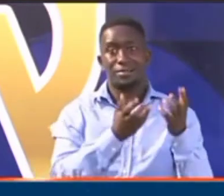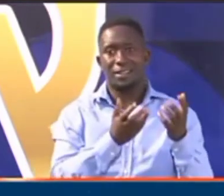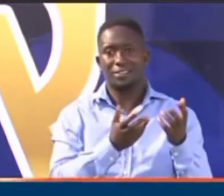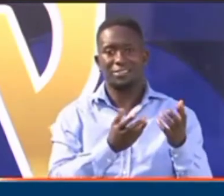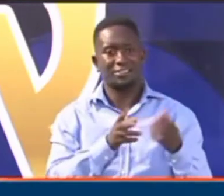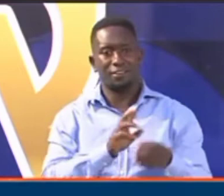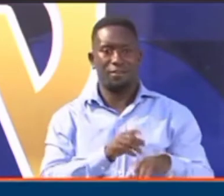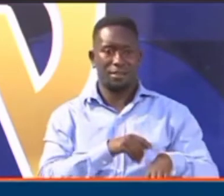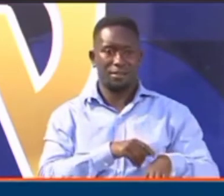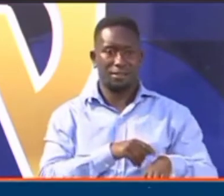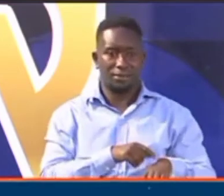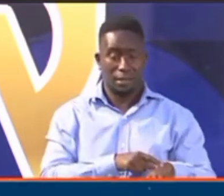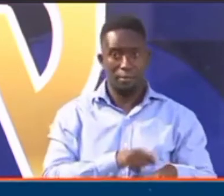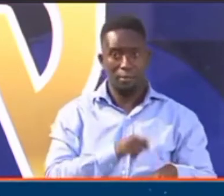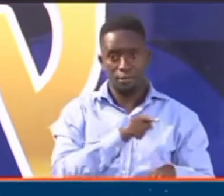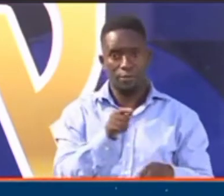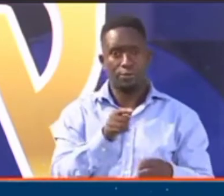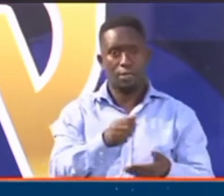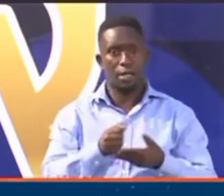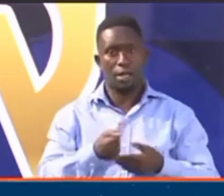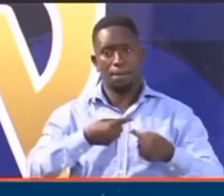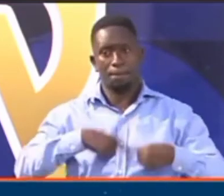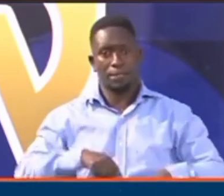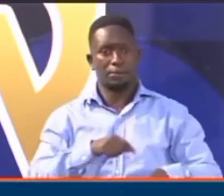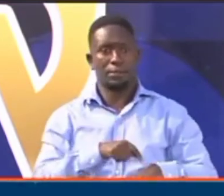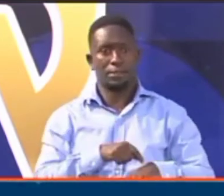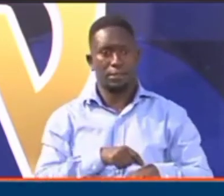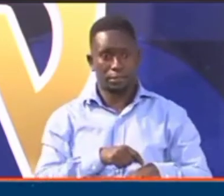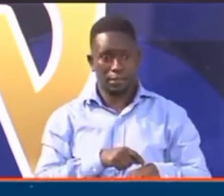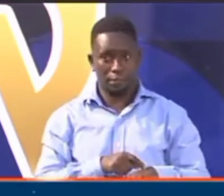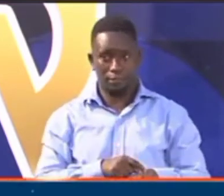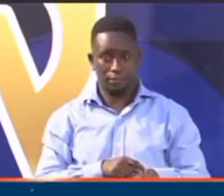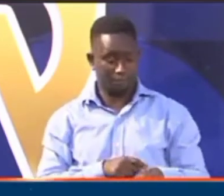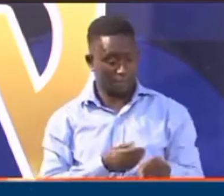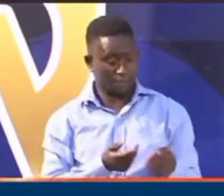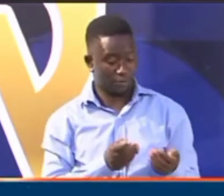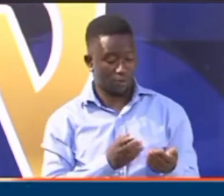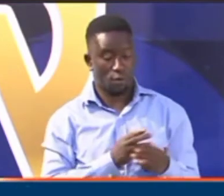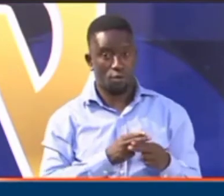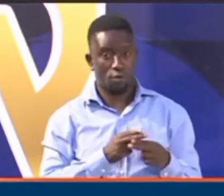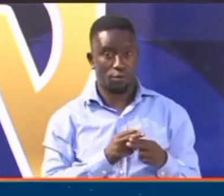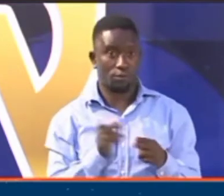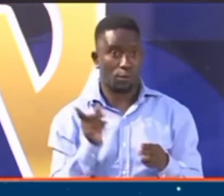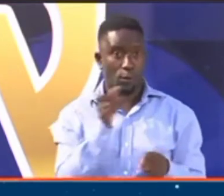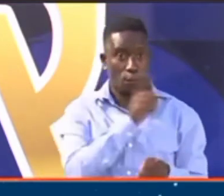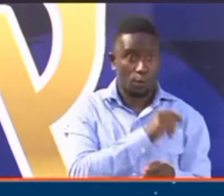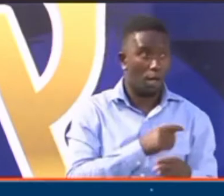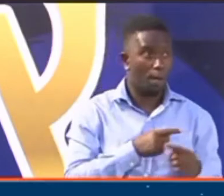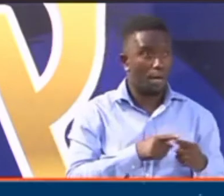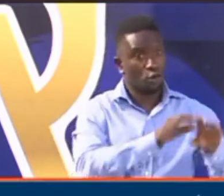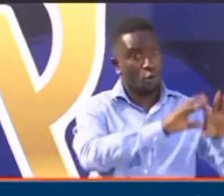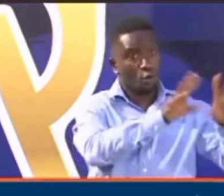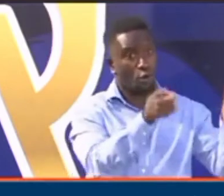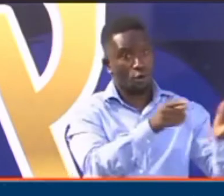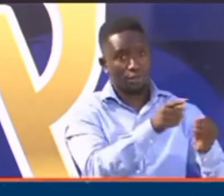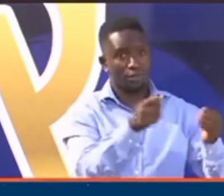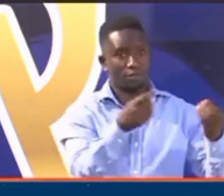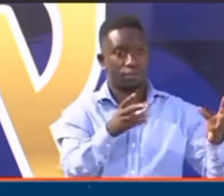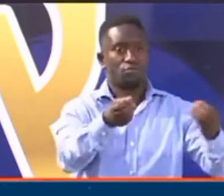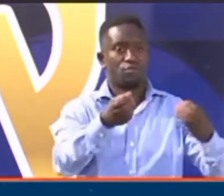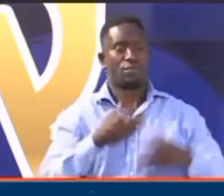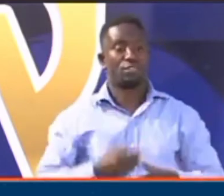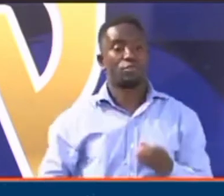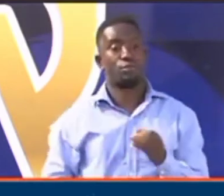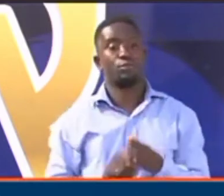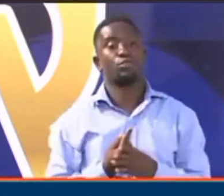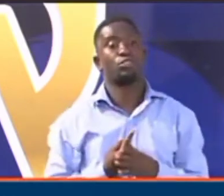help those two gave us during the entire time. They're telling me my time is getting over. But these guys have each given us a chance to be greater. I would also